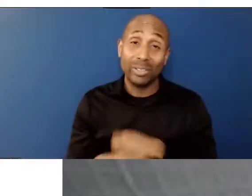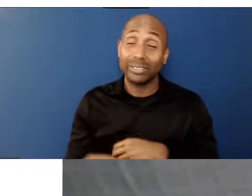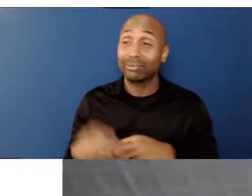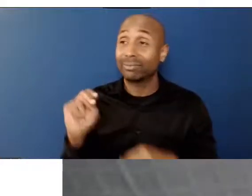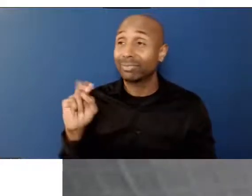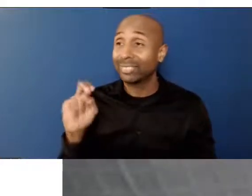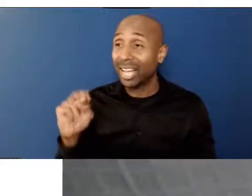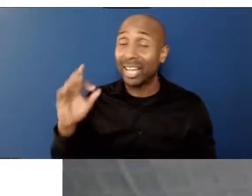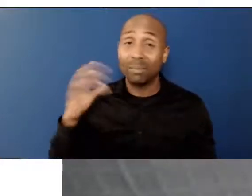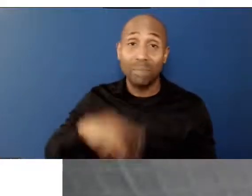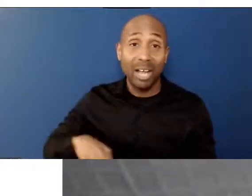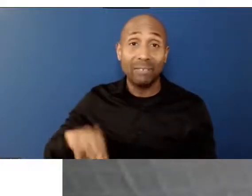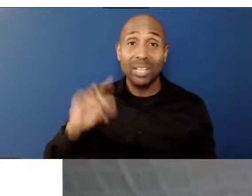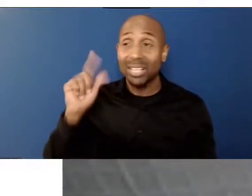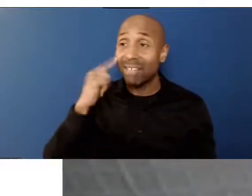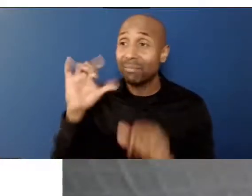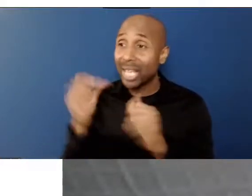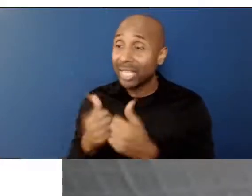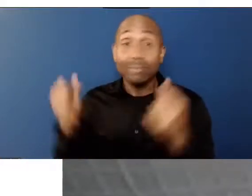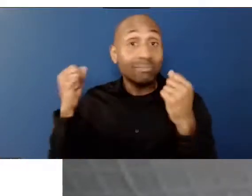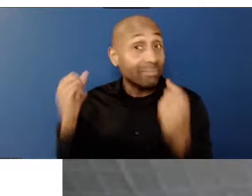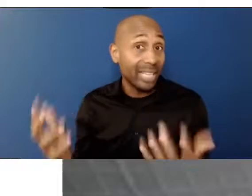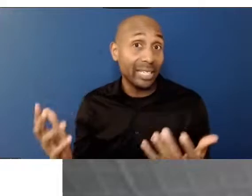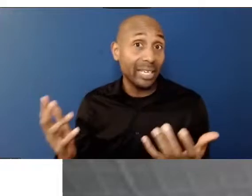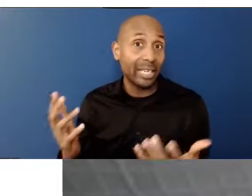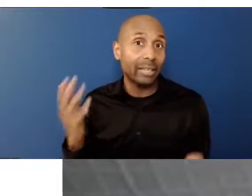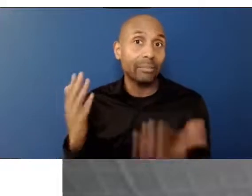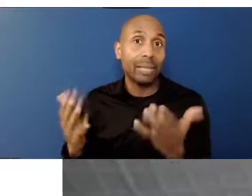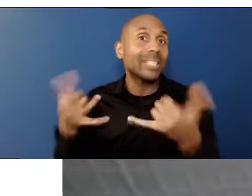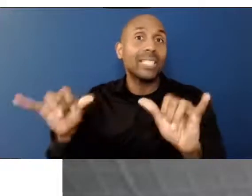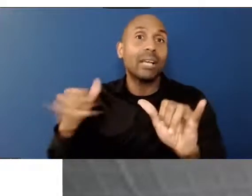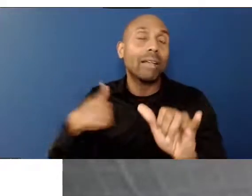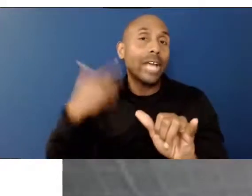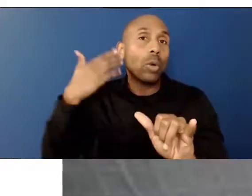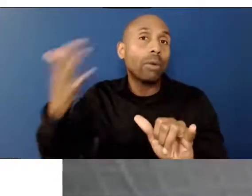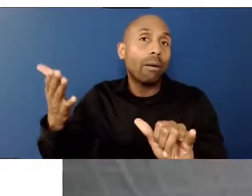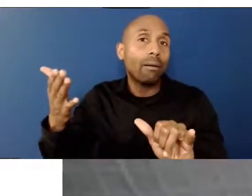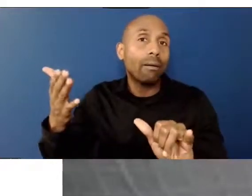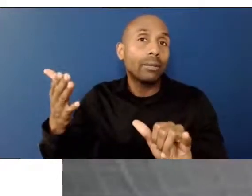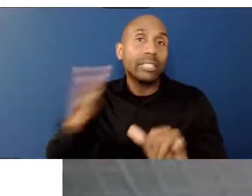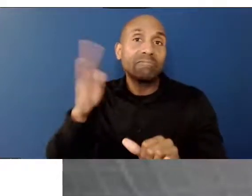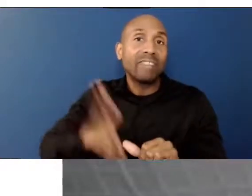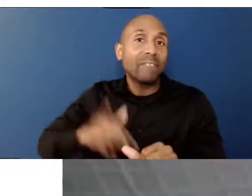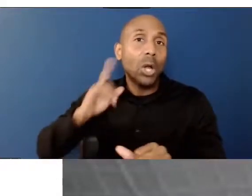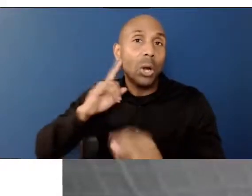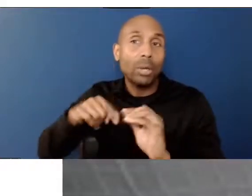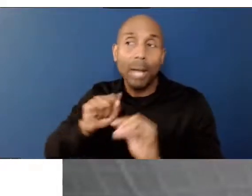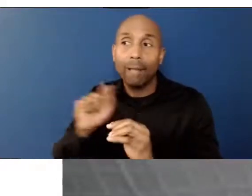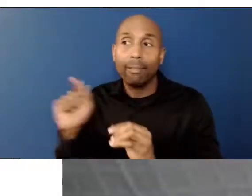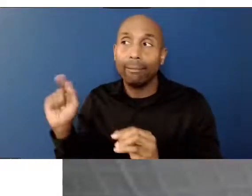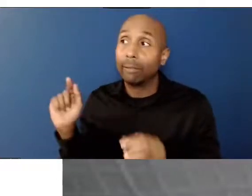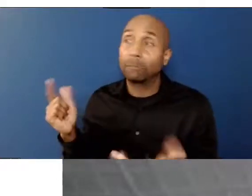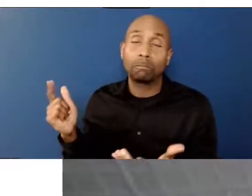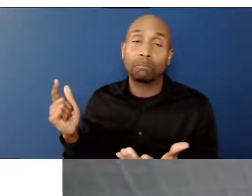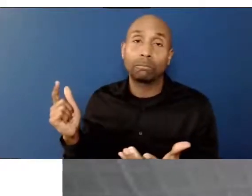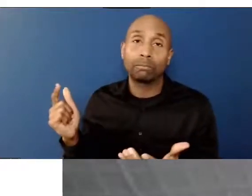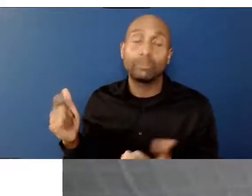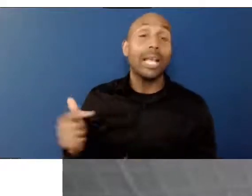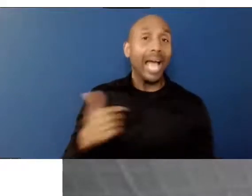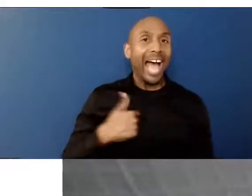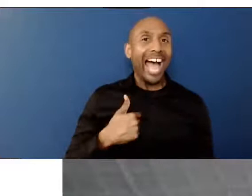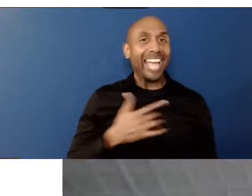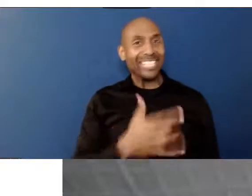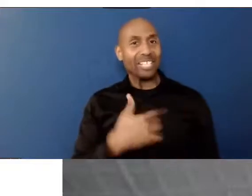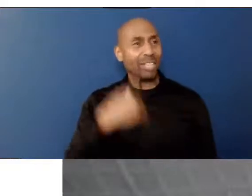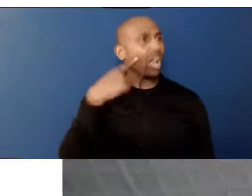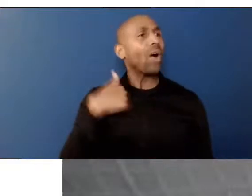government agencies that I've never even heard about, and I like to think that I know quite a bit when it comes to those things, because we